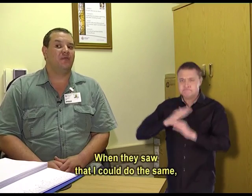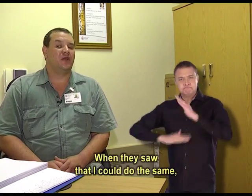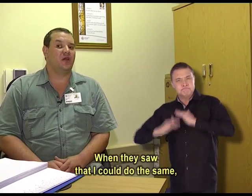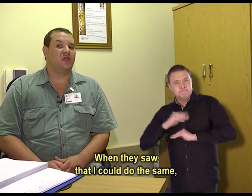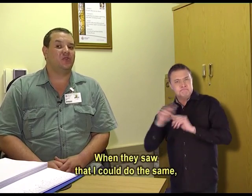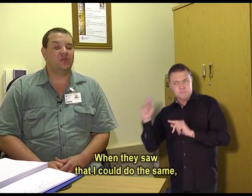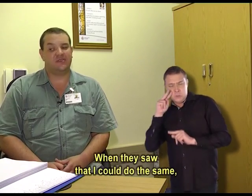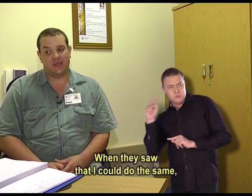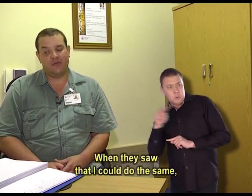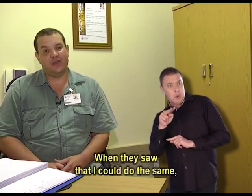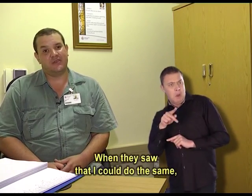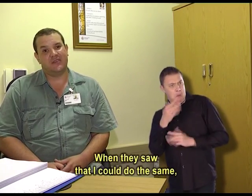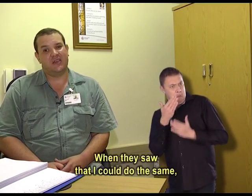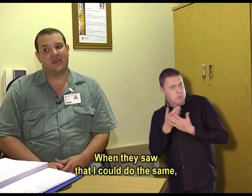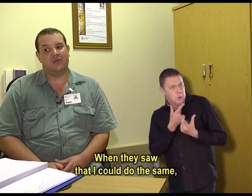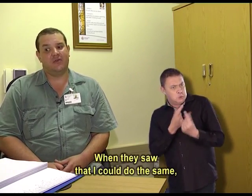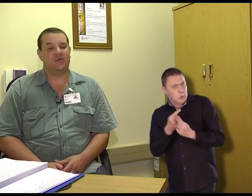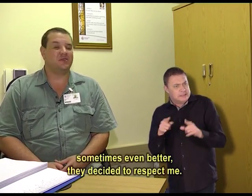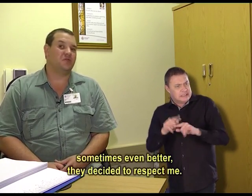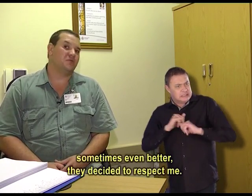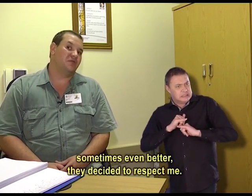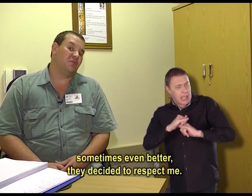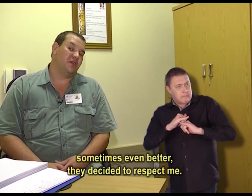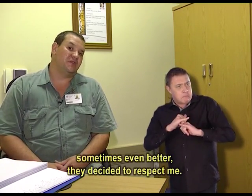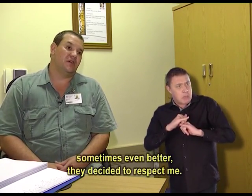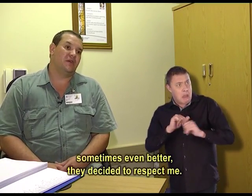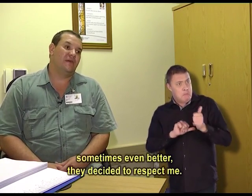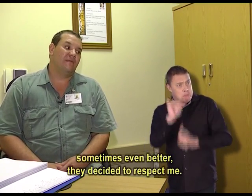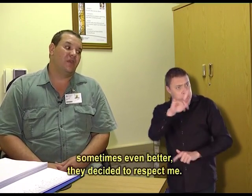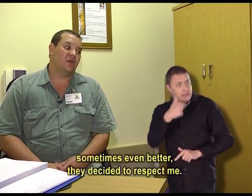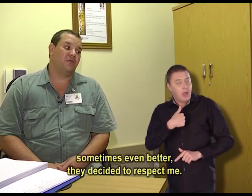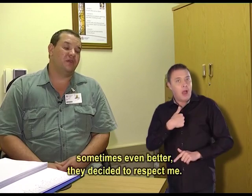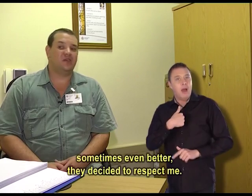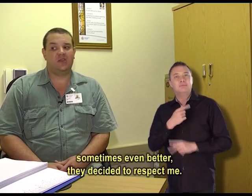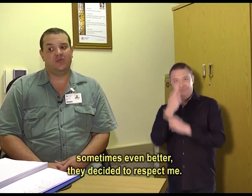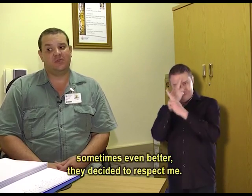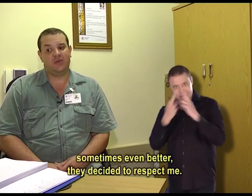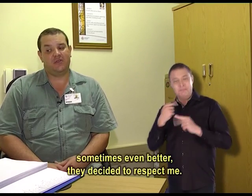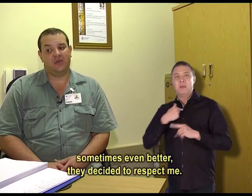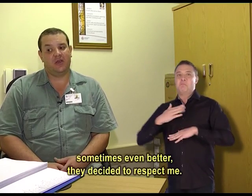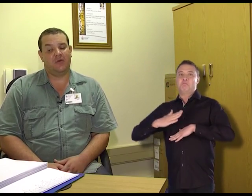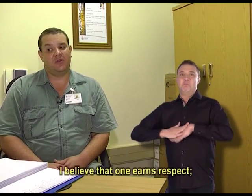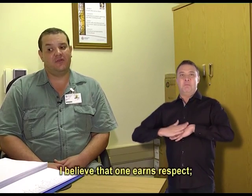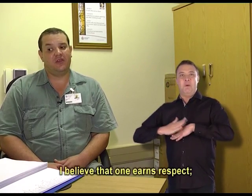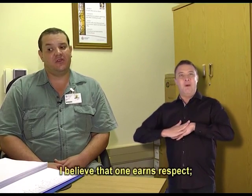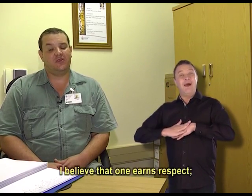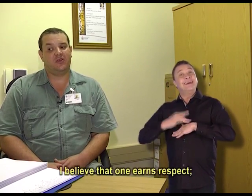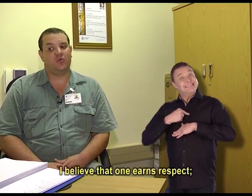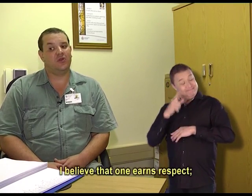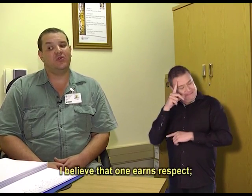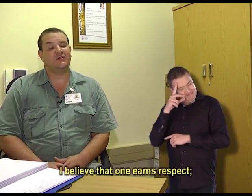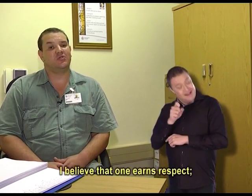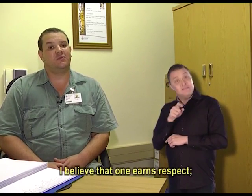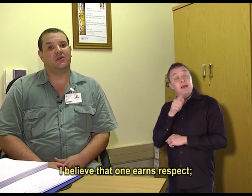that I can do the same thing as they can, maybe sometimes even better, they decided to respect me, and I believe